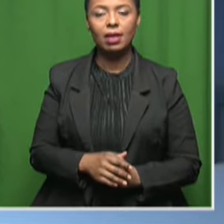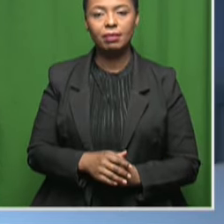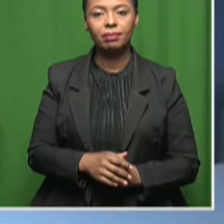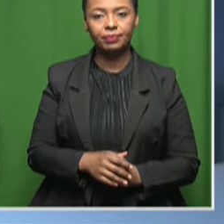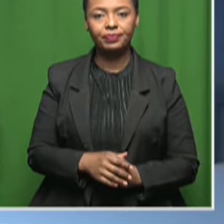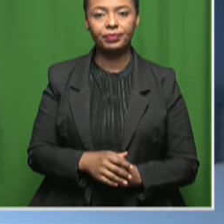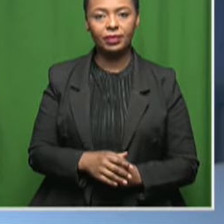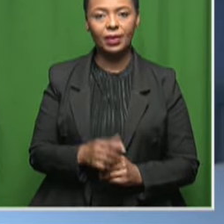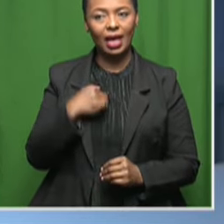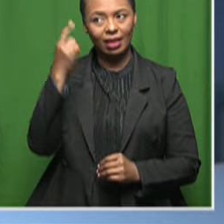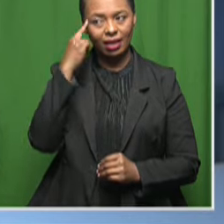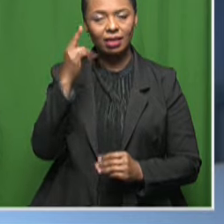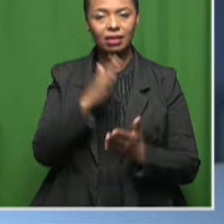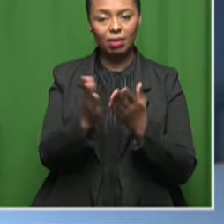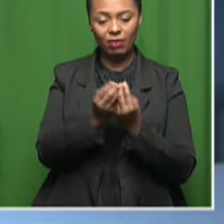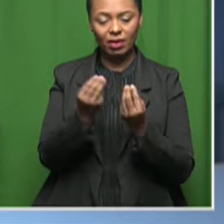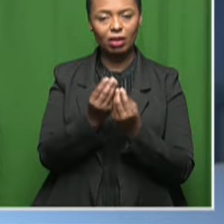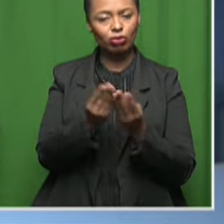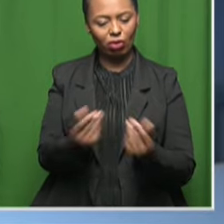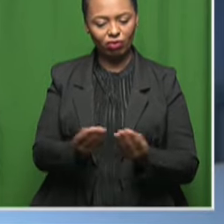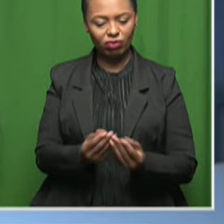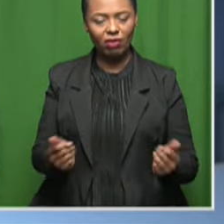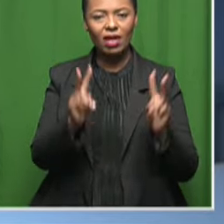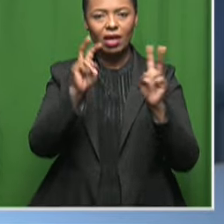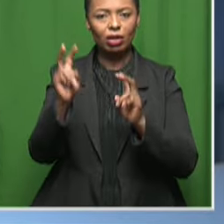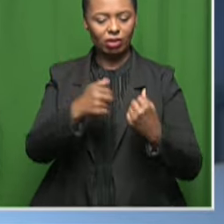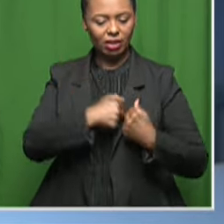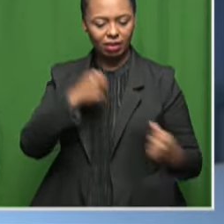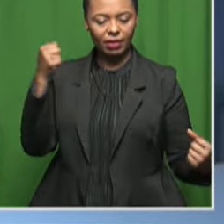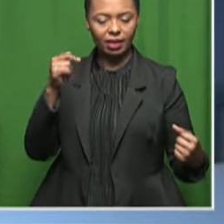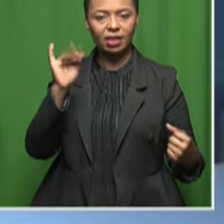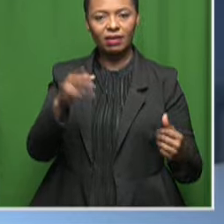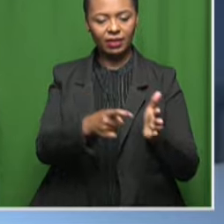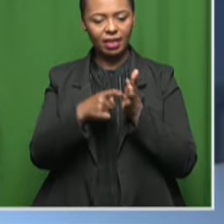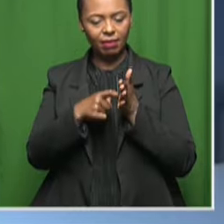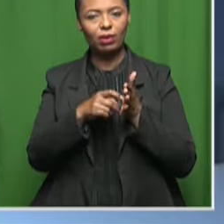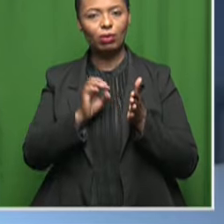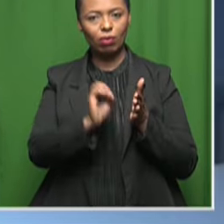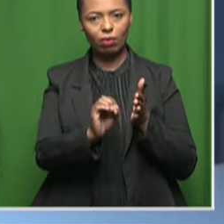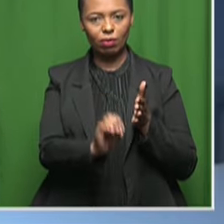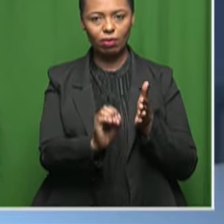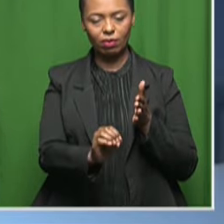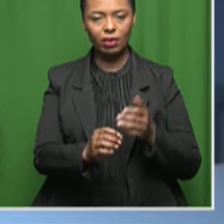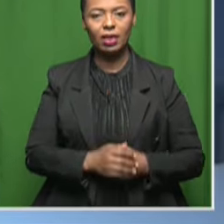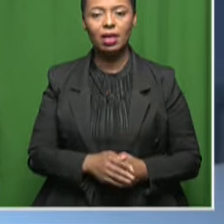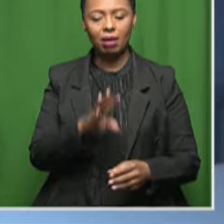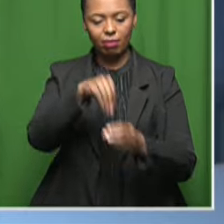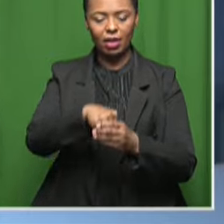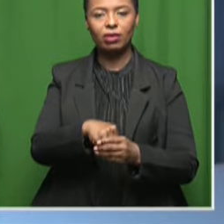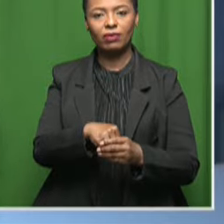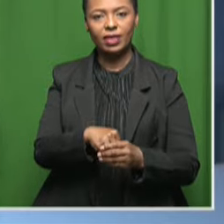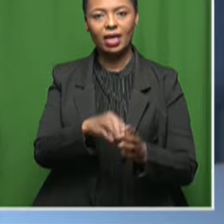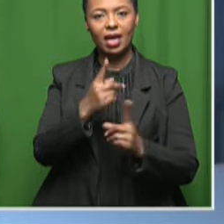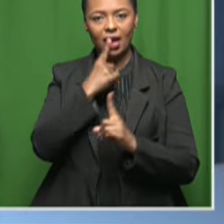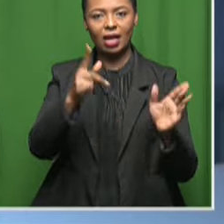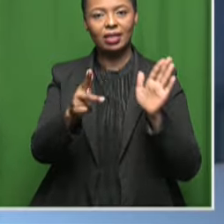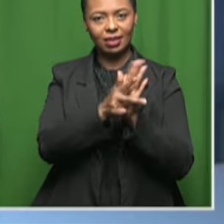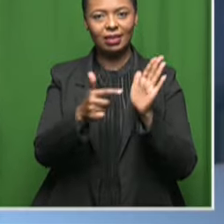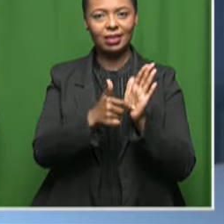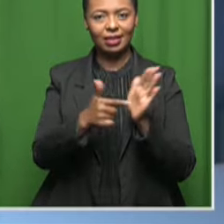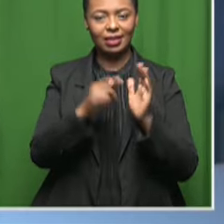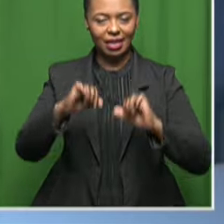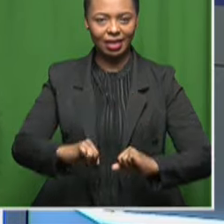that we've resolved, including transparency on debt, the common framework, are going to be part Message of the discipline.